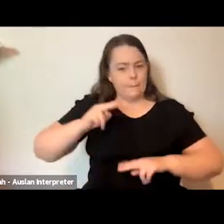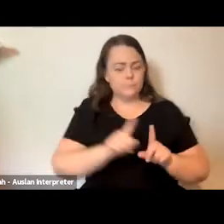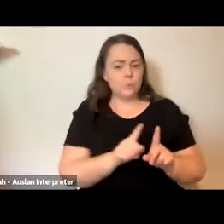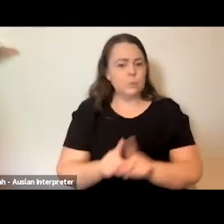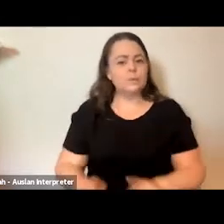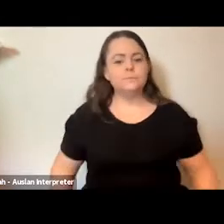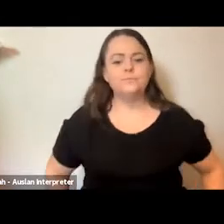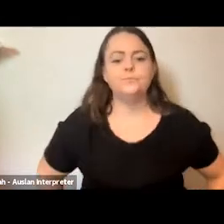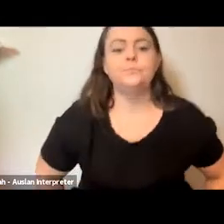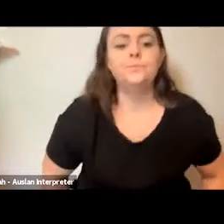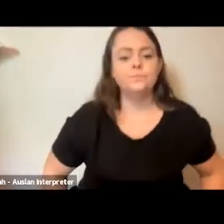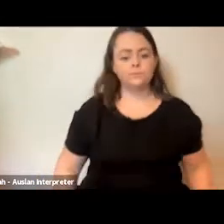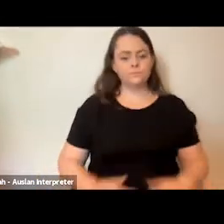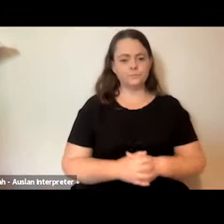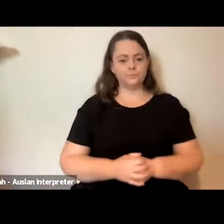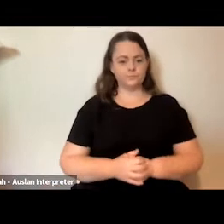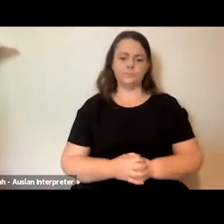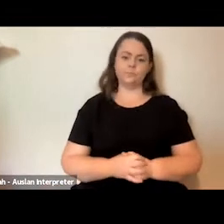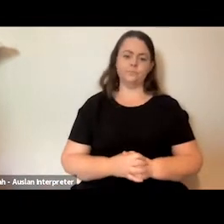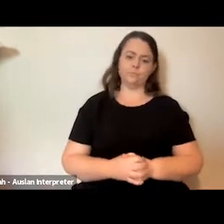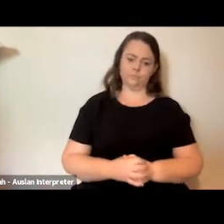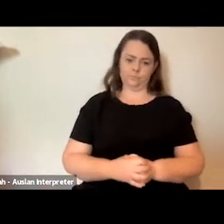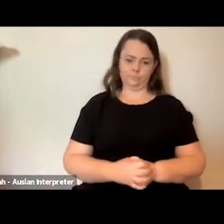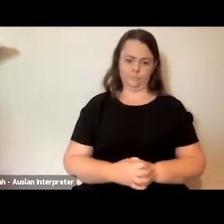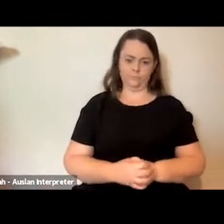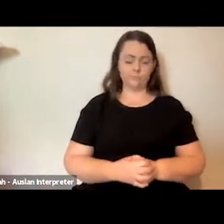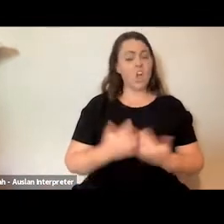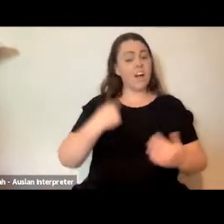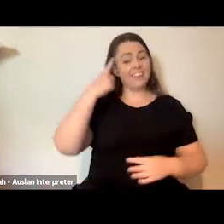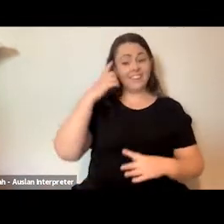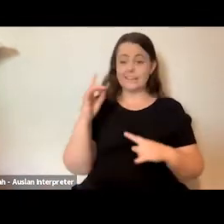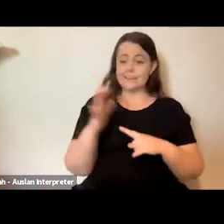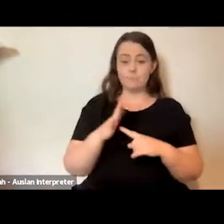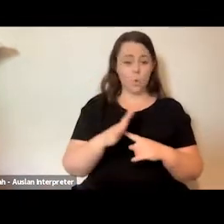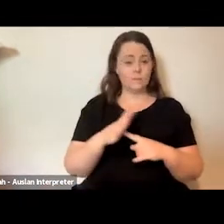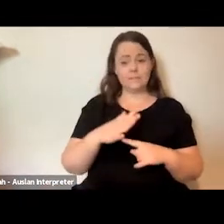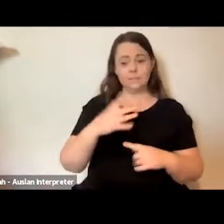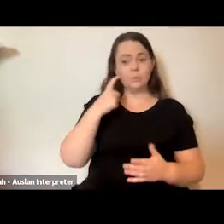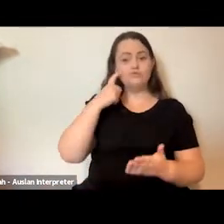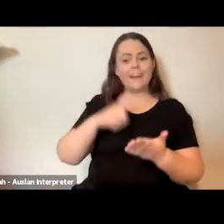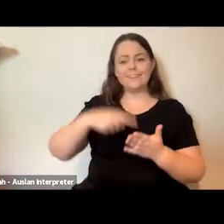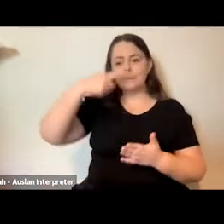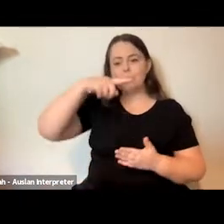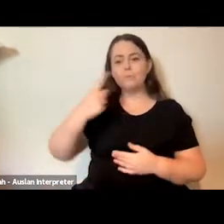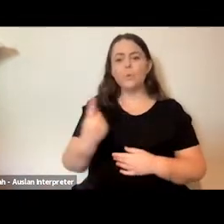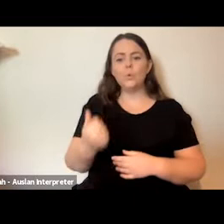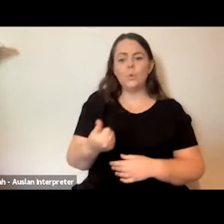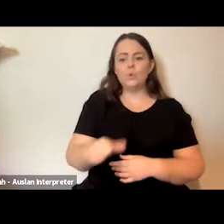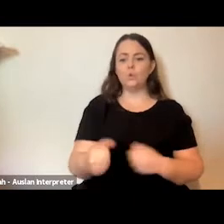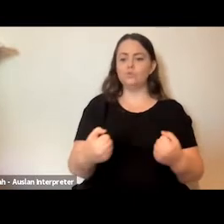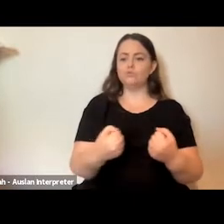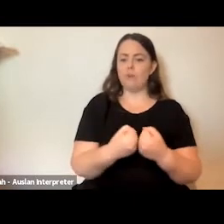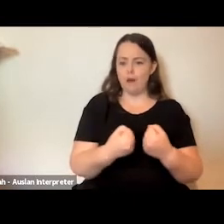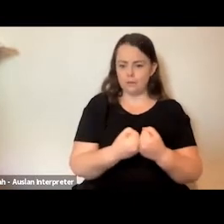on this front, but more so because I think it's really important to recognise that people who use drugs engage in a range of harm reduction